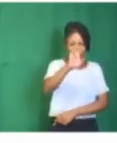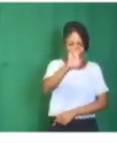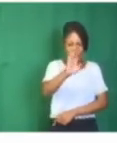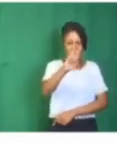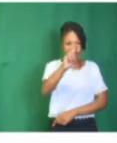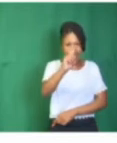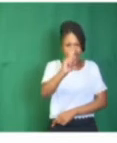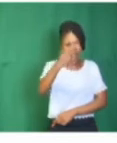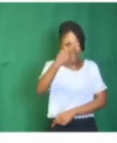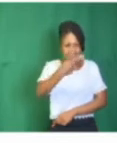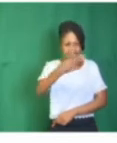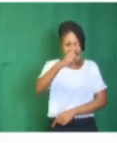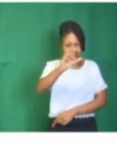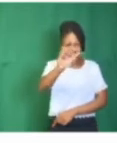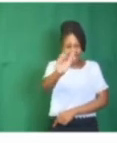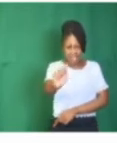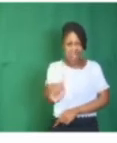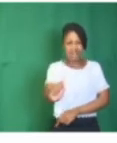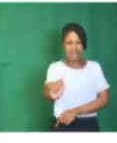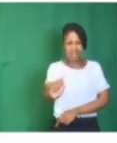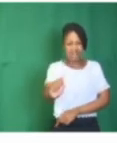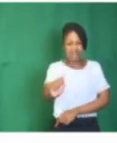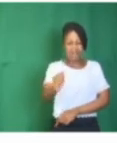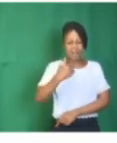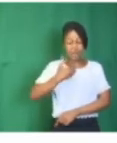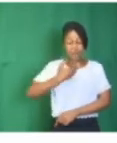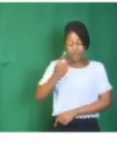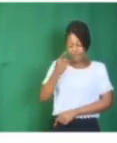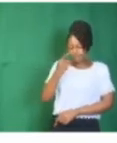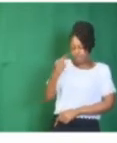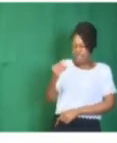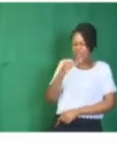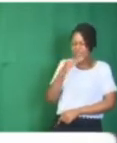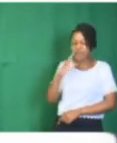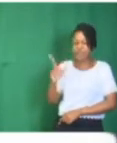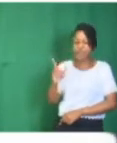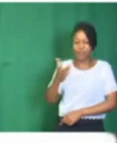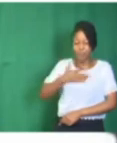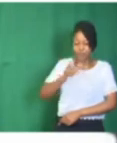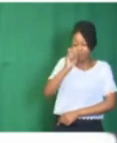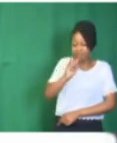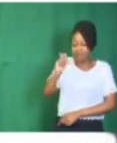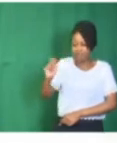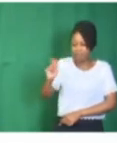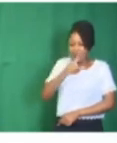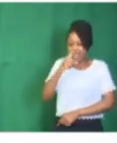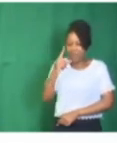so that you can see what exactly do I mean. Just give me a moment.